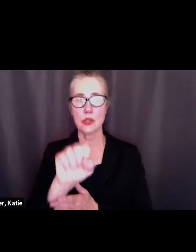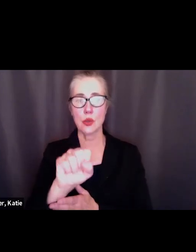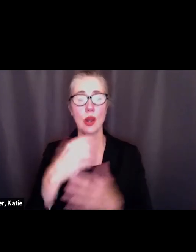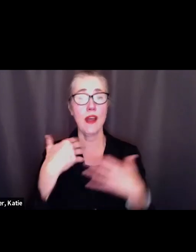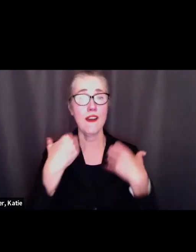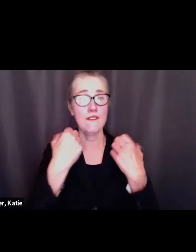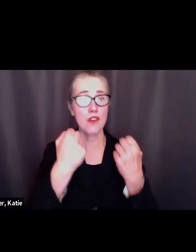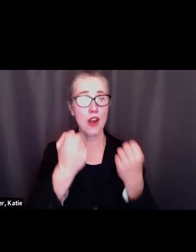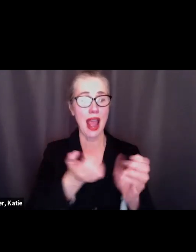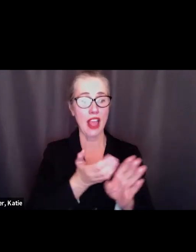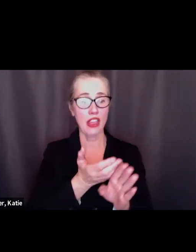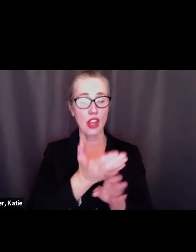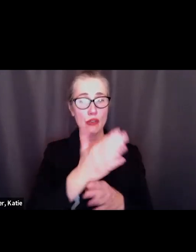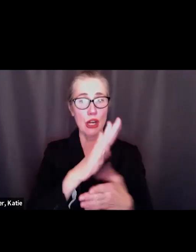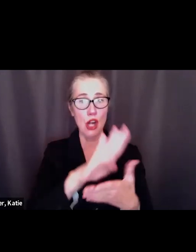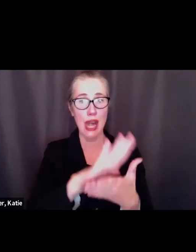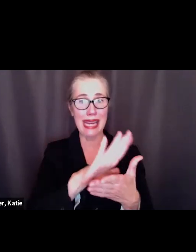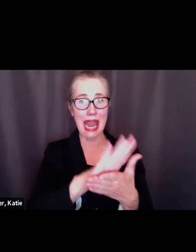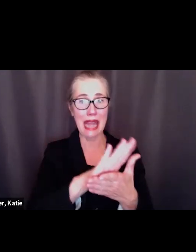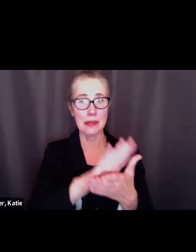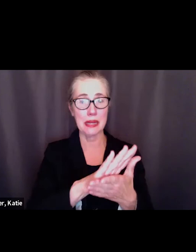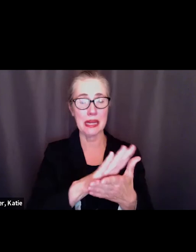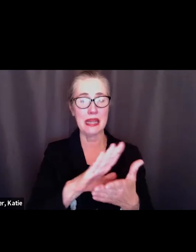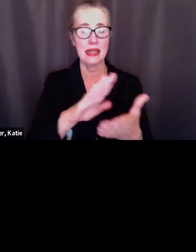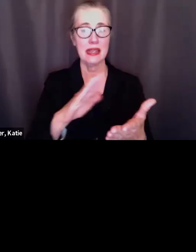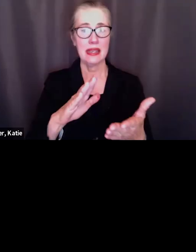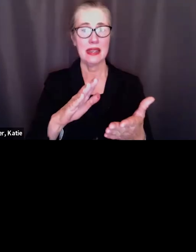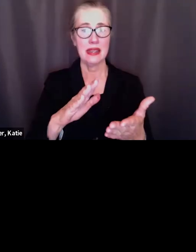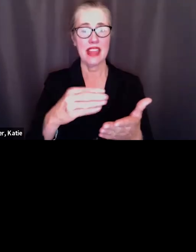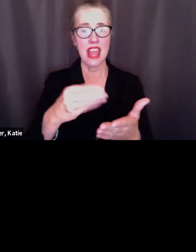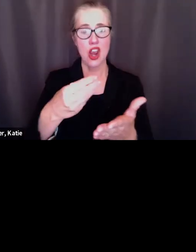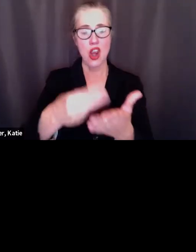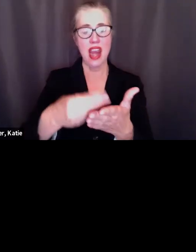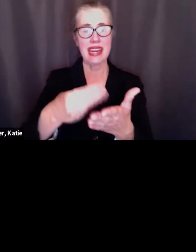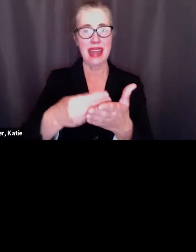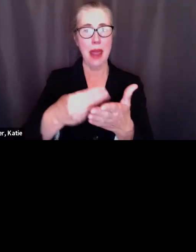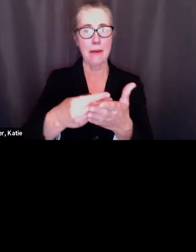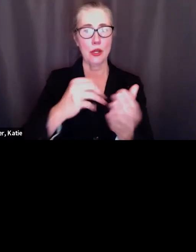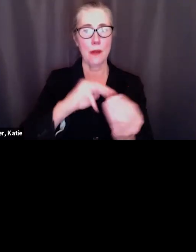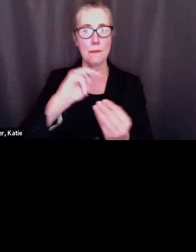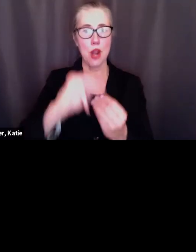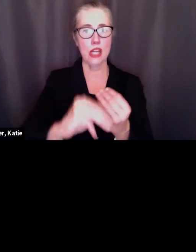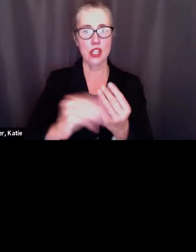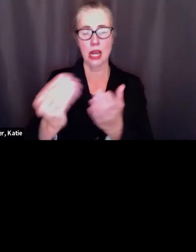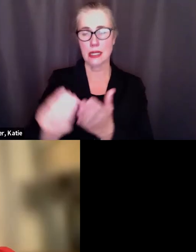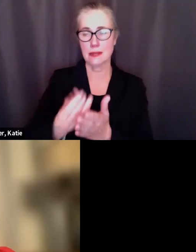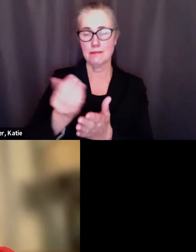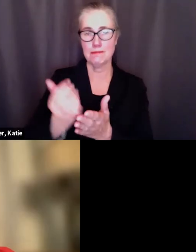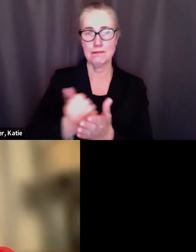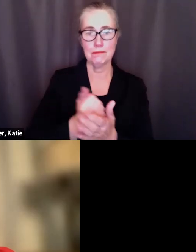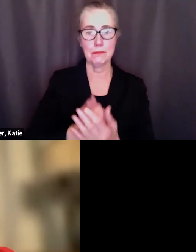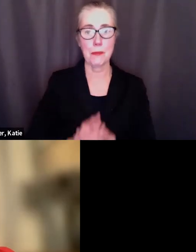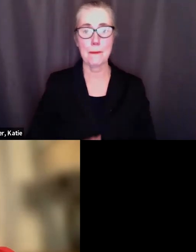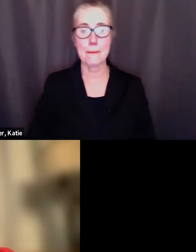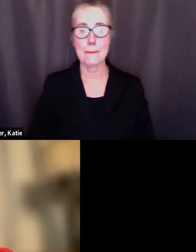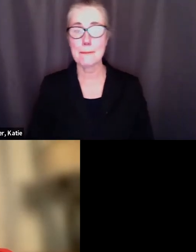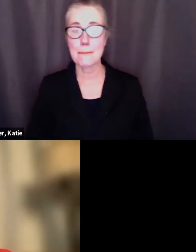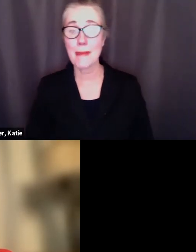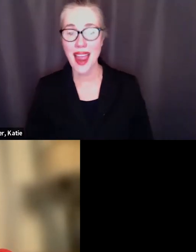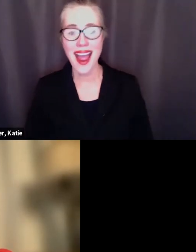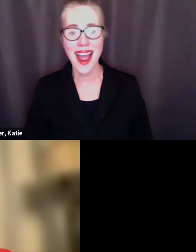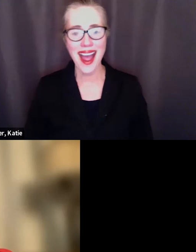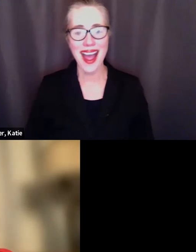academy capital project thank you so let's see if she's up there there she